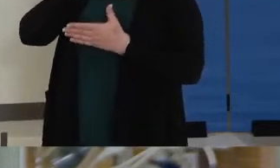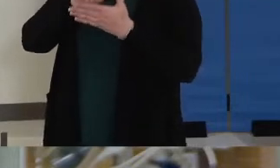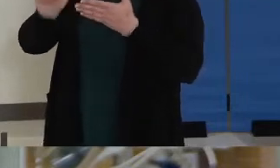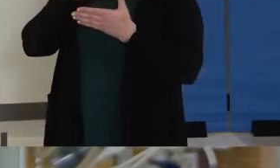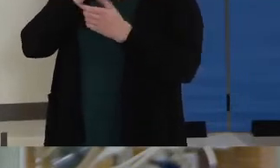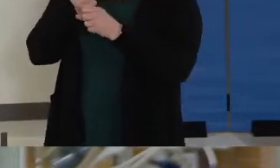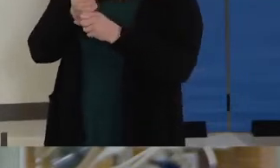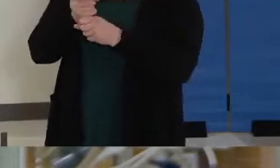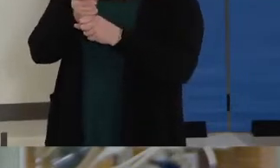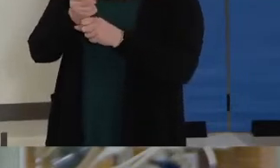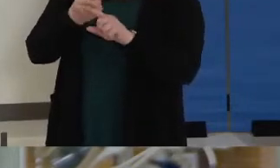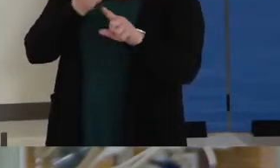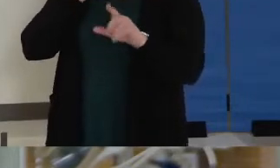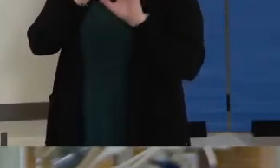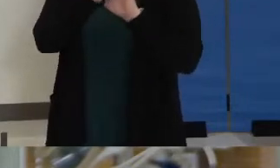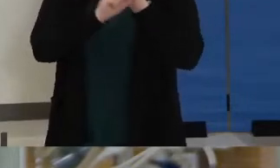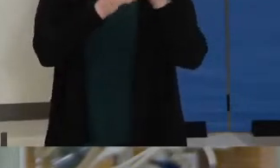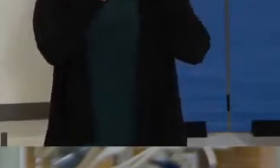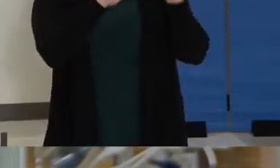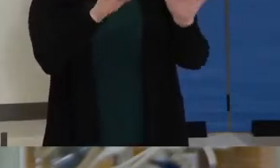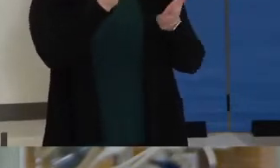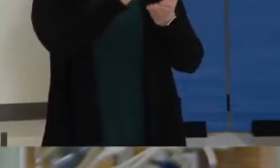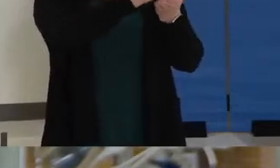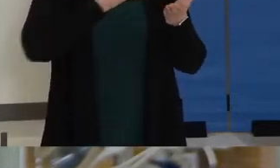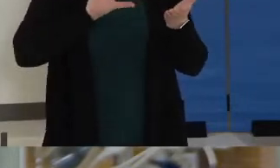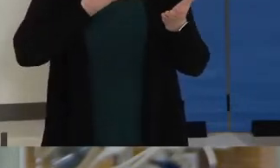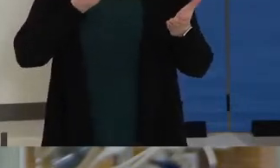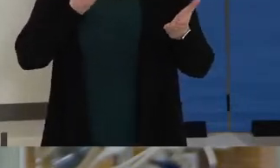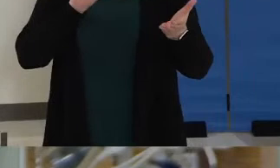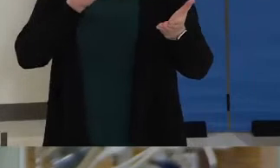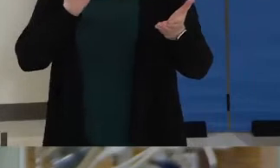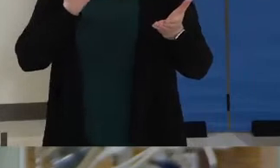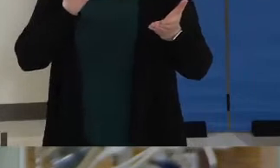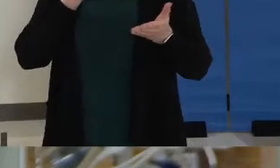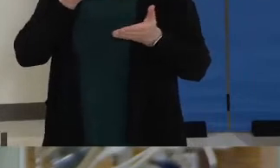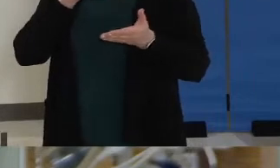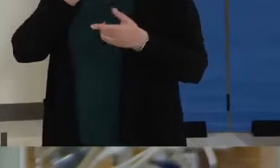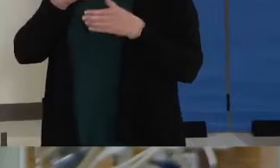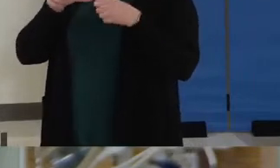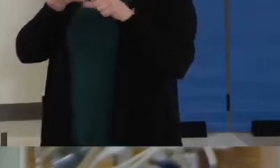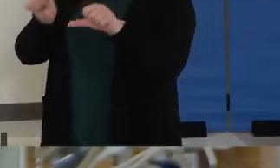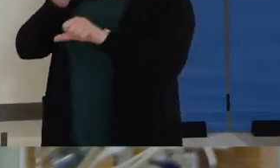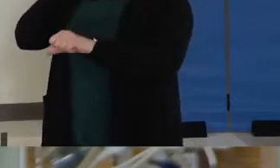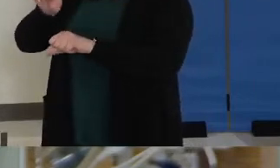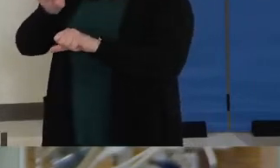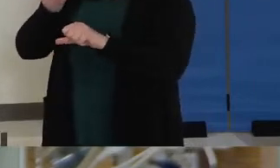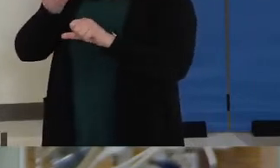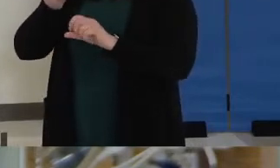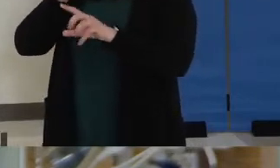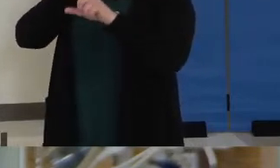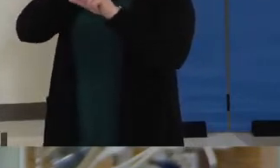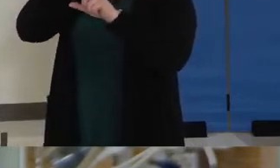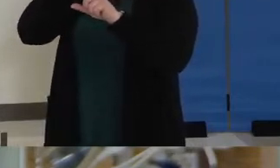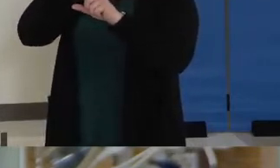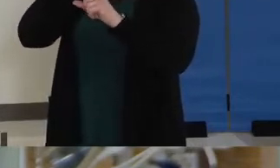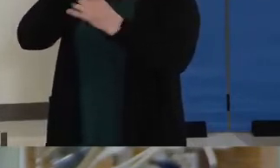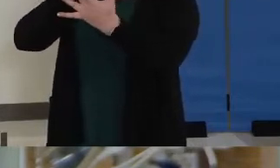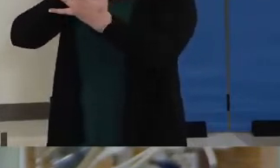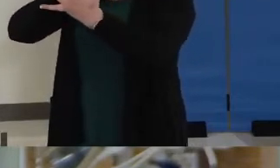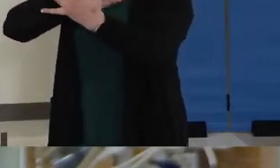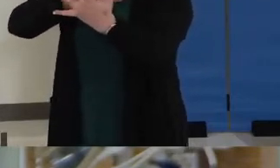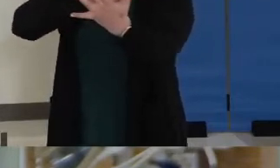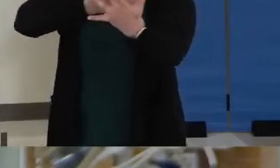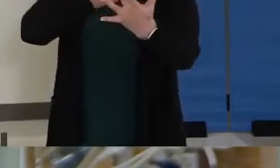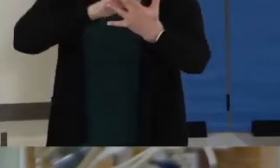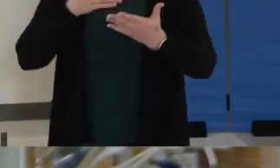of the state's general fund to do just that. The results were outstanding. Assertive outreach, whatever it takes